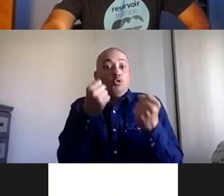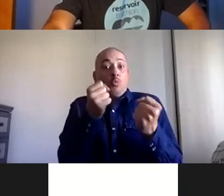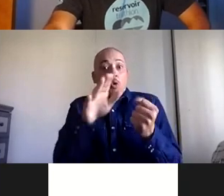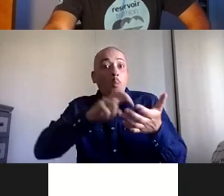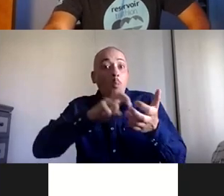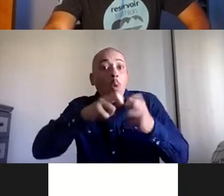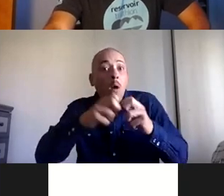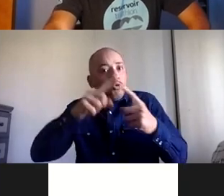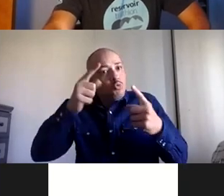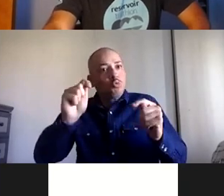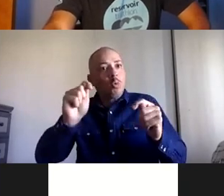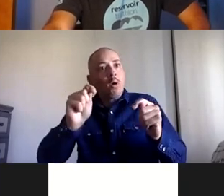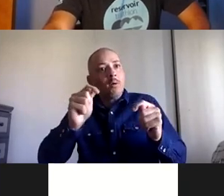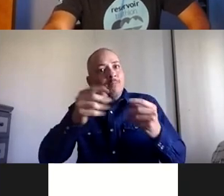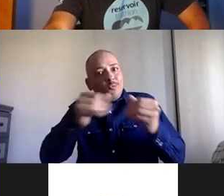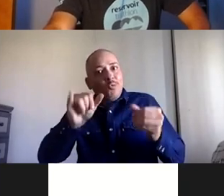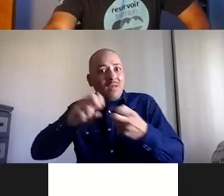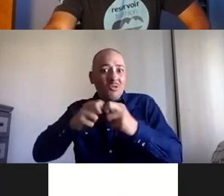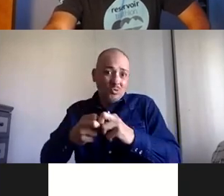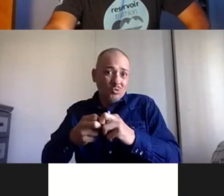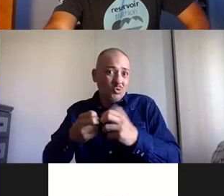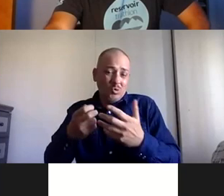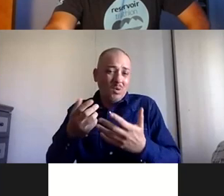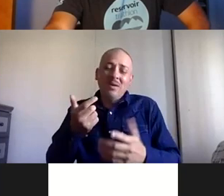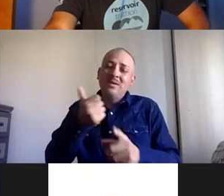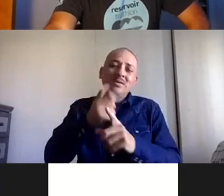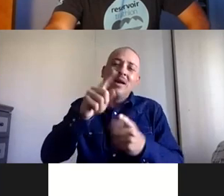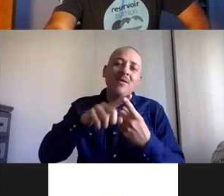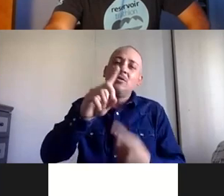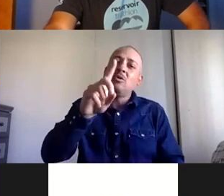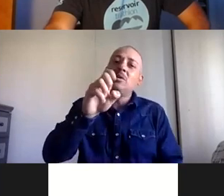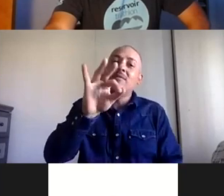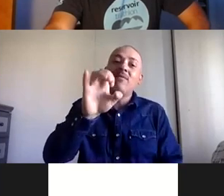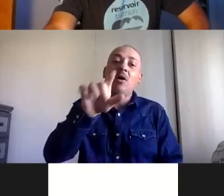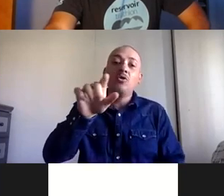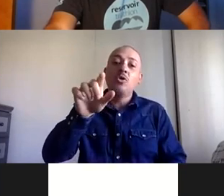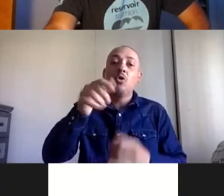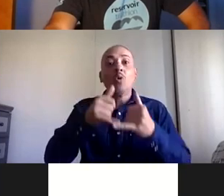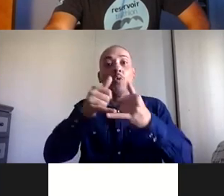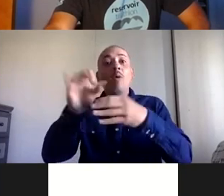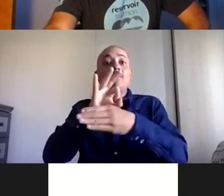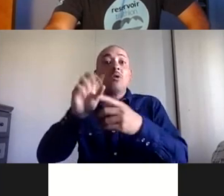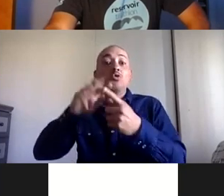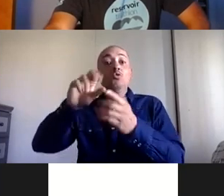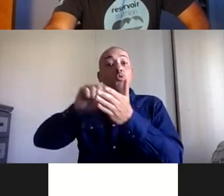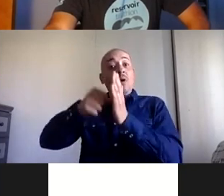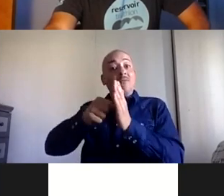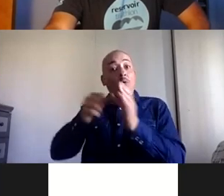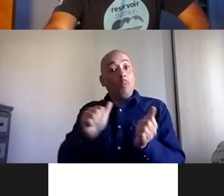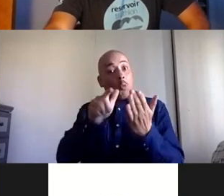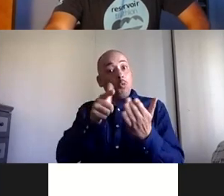and solve the issue. You know, you have to define your reward function to try and reinforce the methods you want